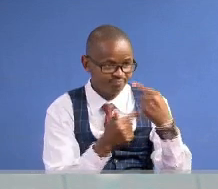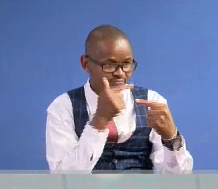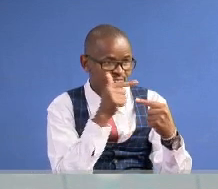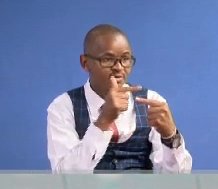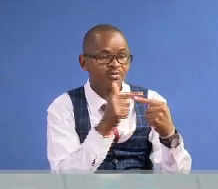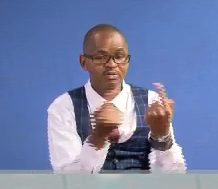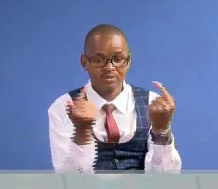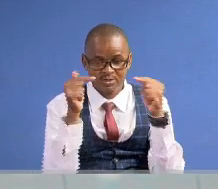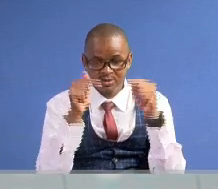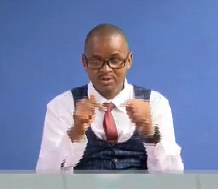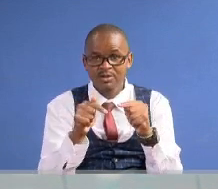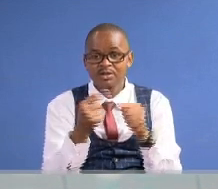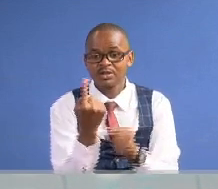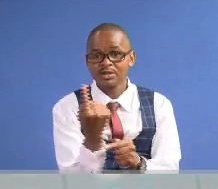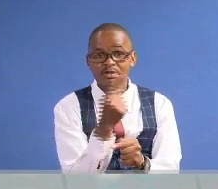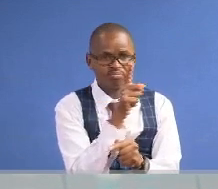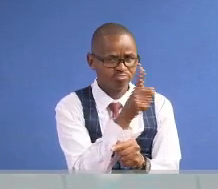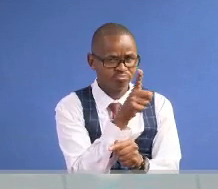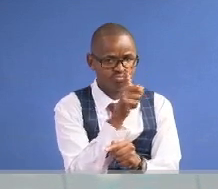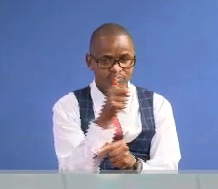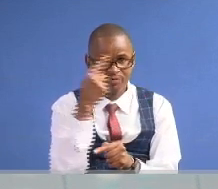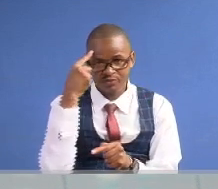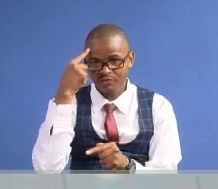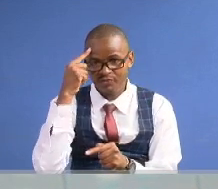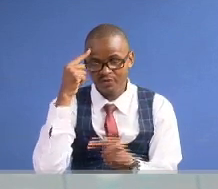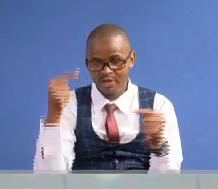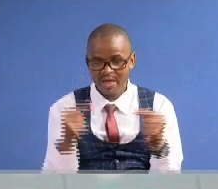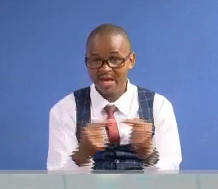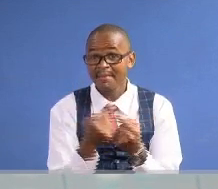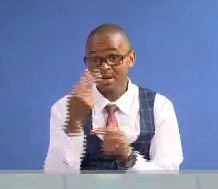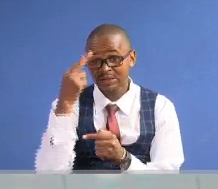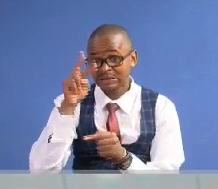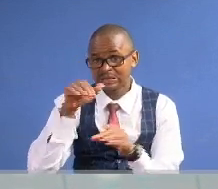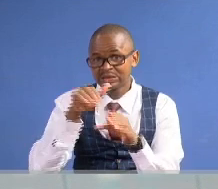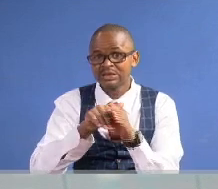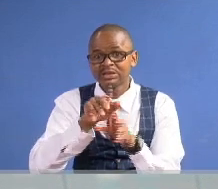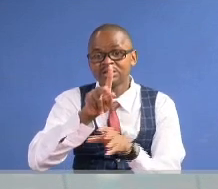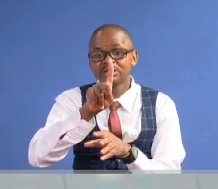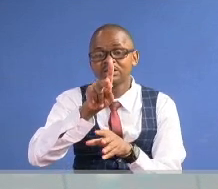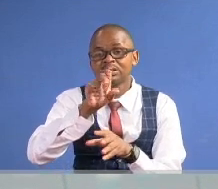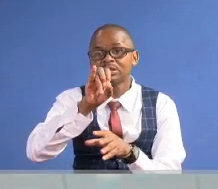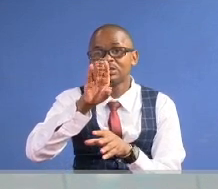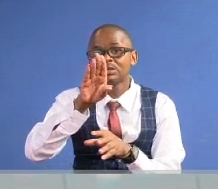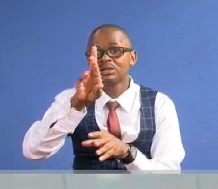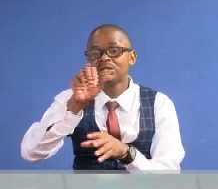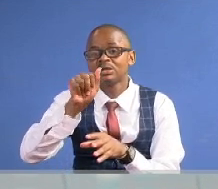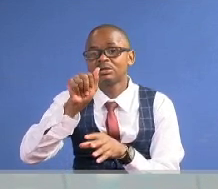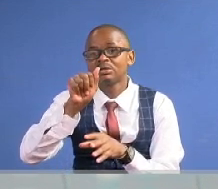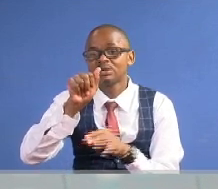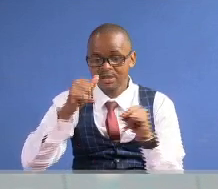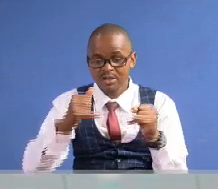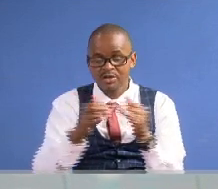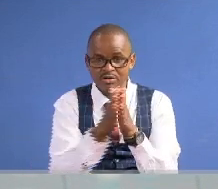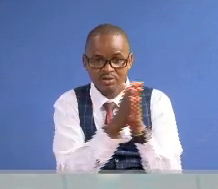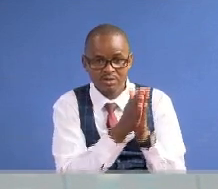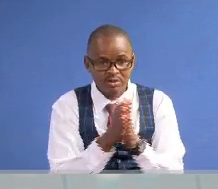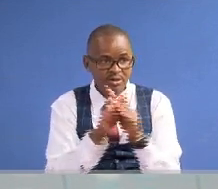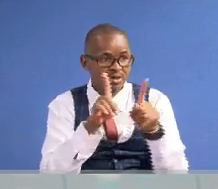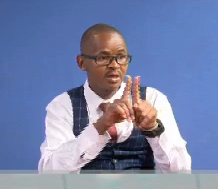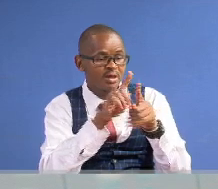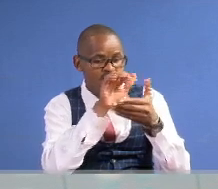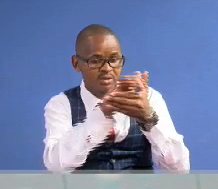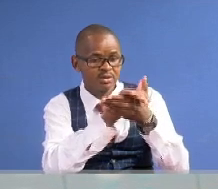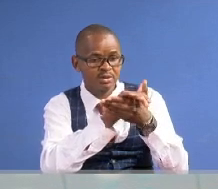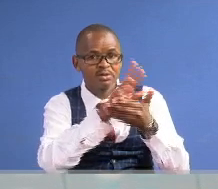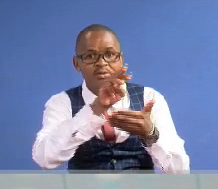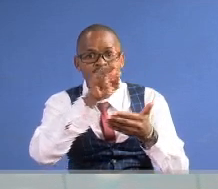to ensue as each blames the other for the violence witnessed in the Kibra by-election. A new narrative has unfolded as